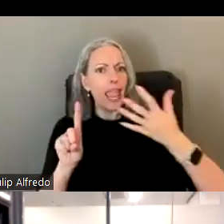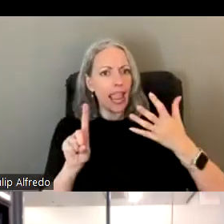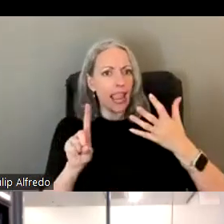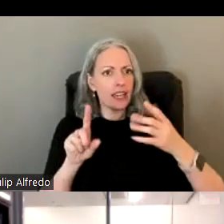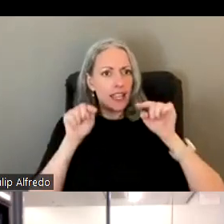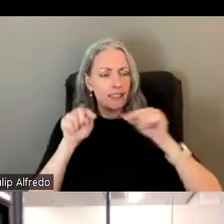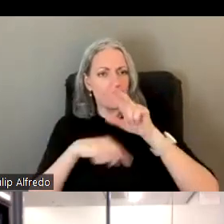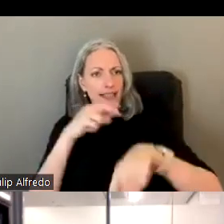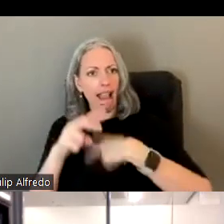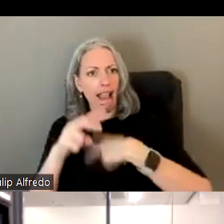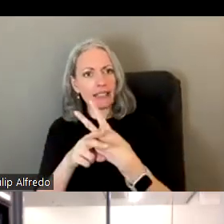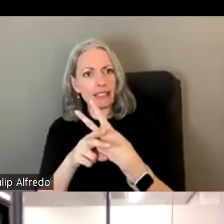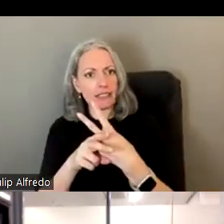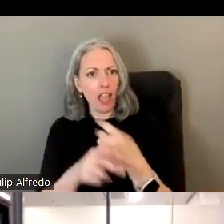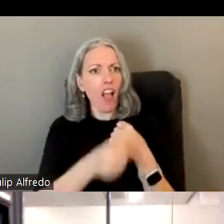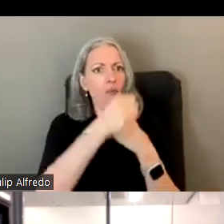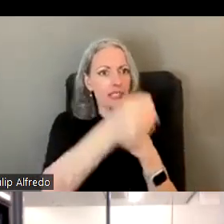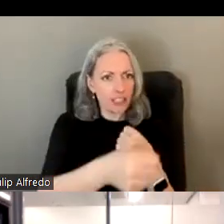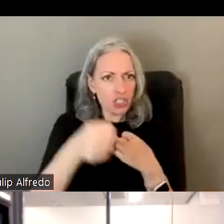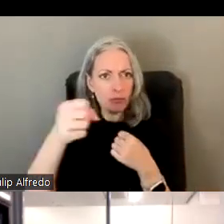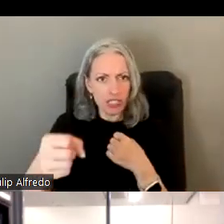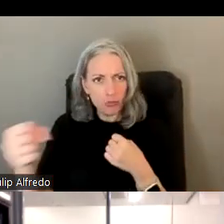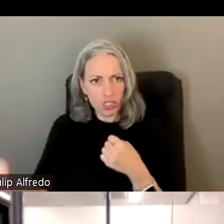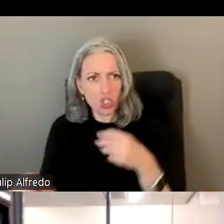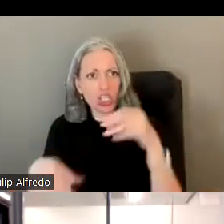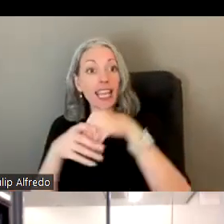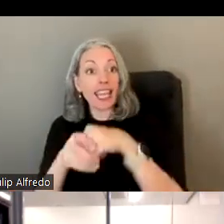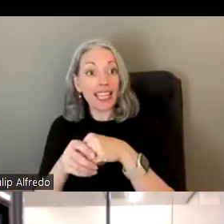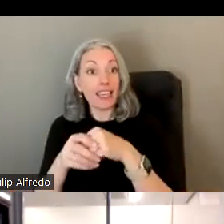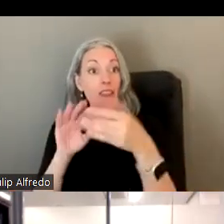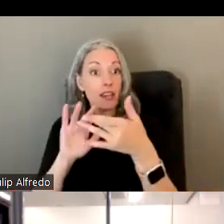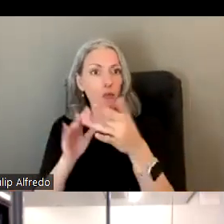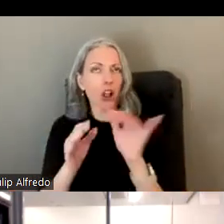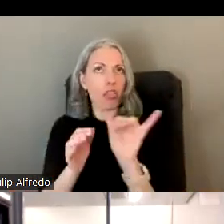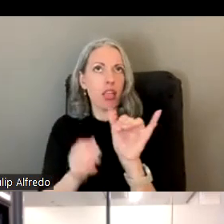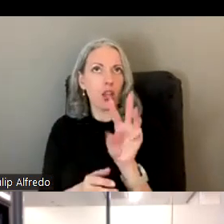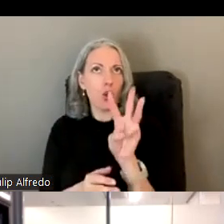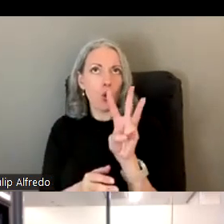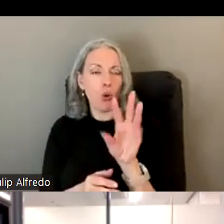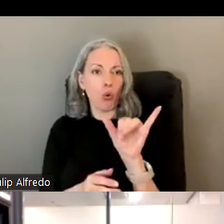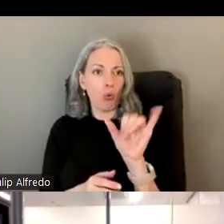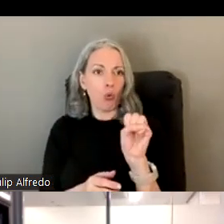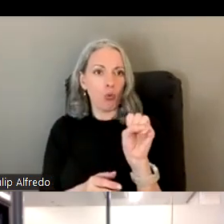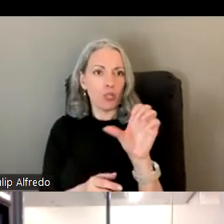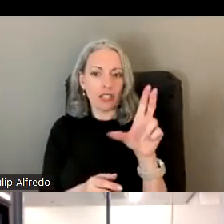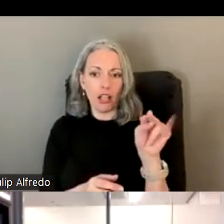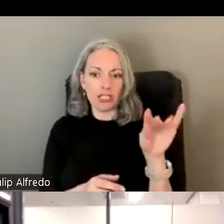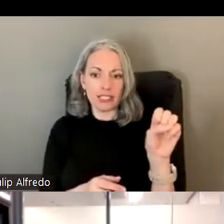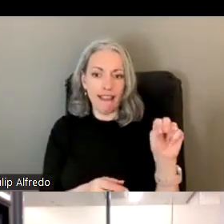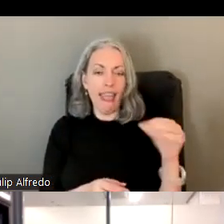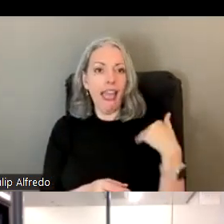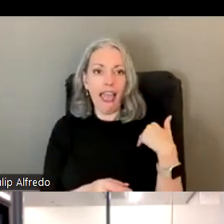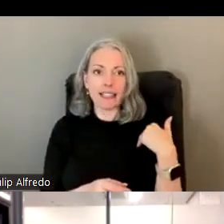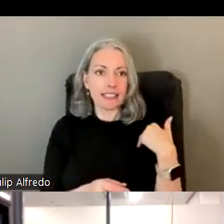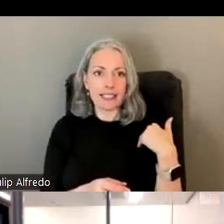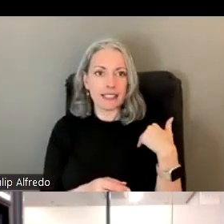types of positions in the aging network, right? So like Wisconsin has dementia care navigators and all of their folks